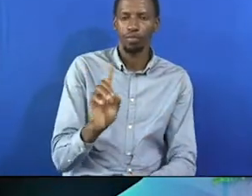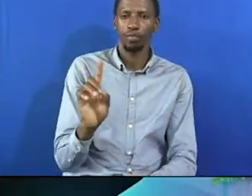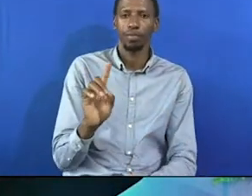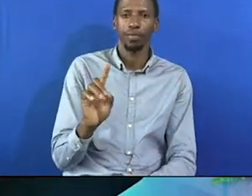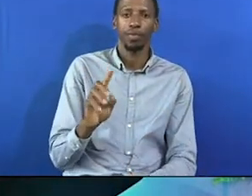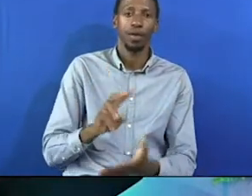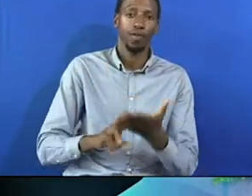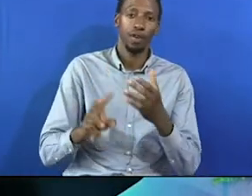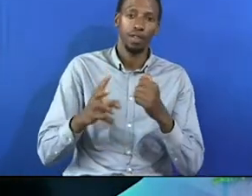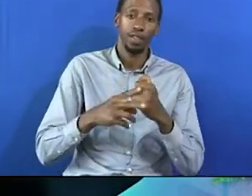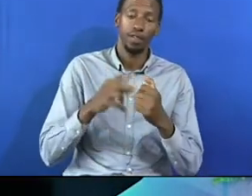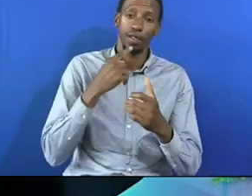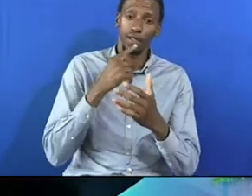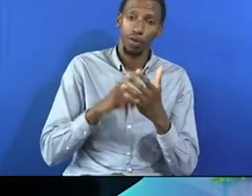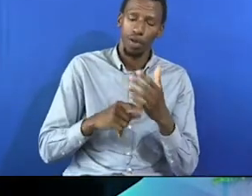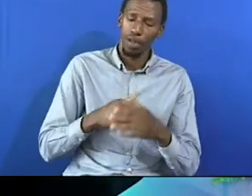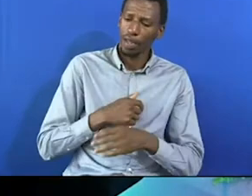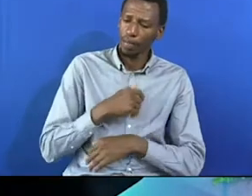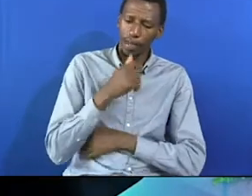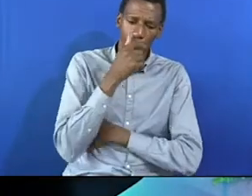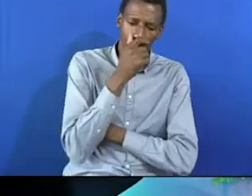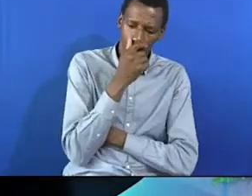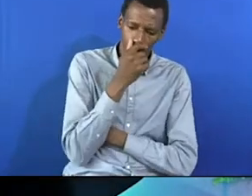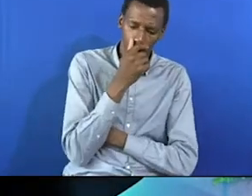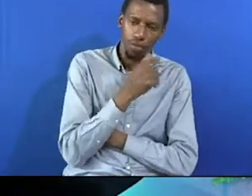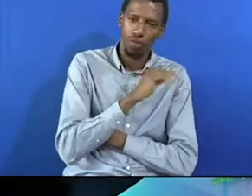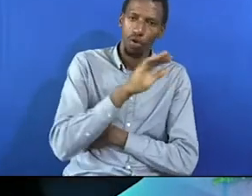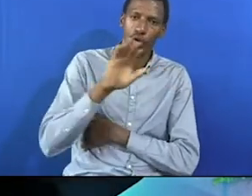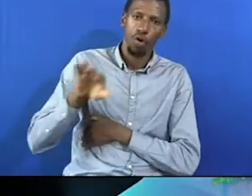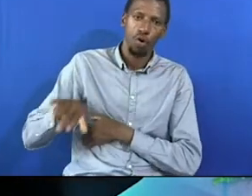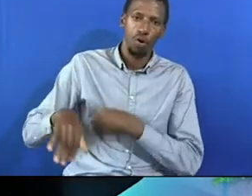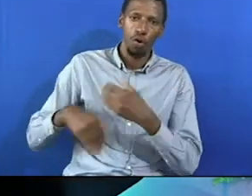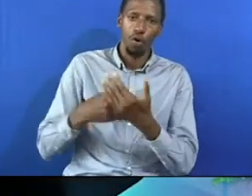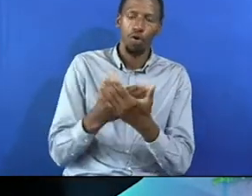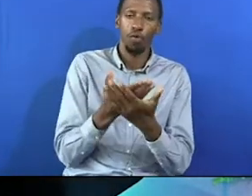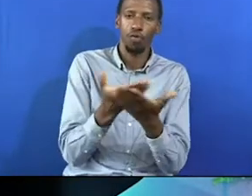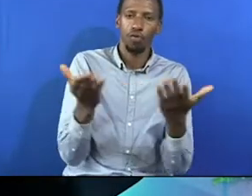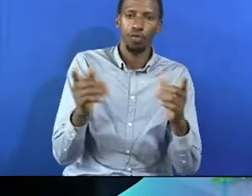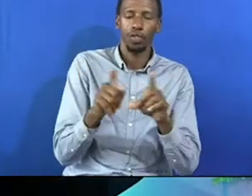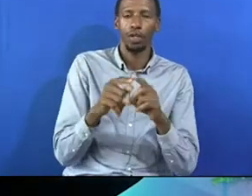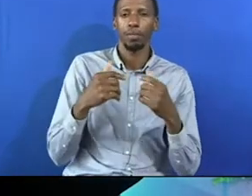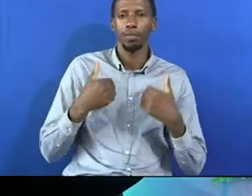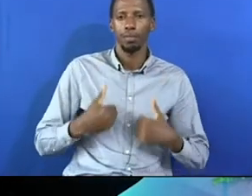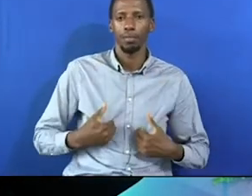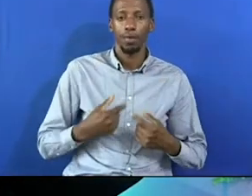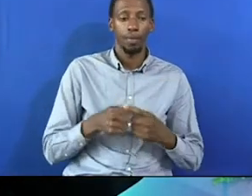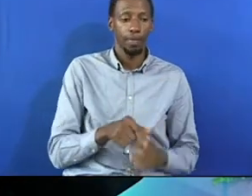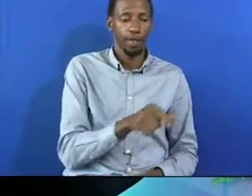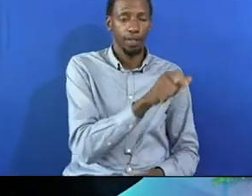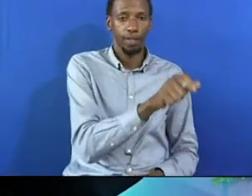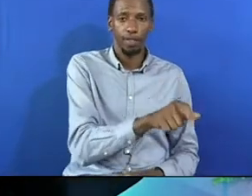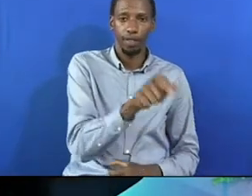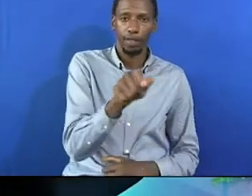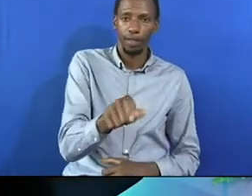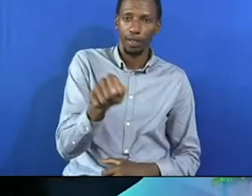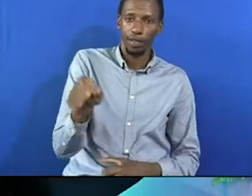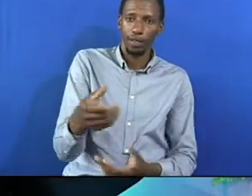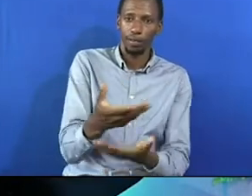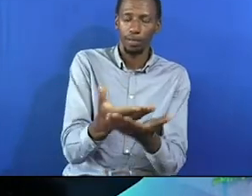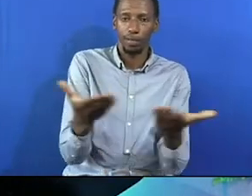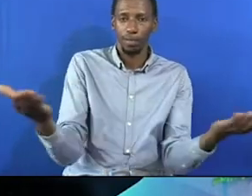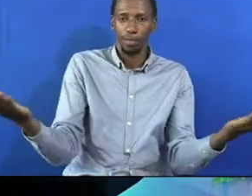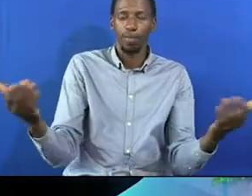all of you were as I am, single man. But each of you has your own gift from